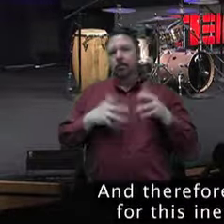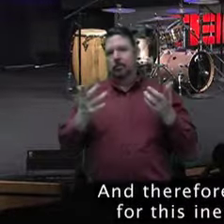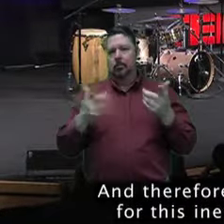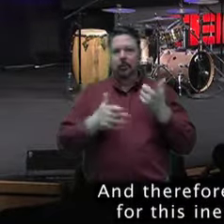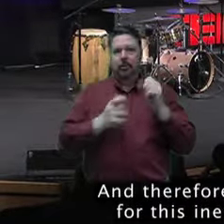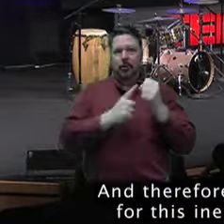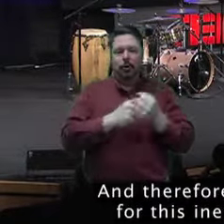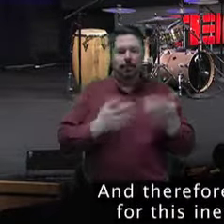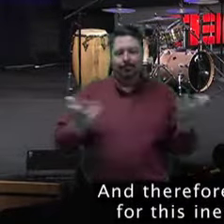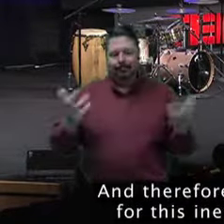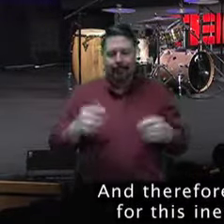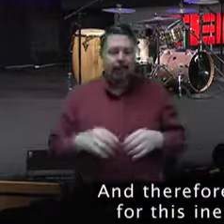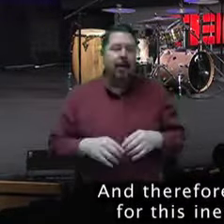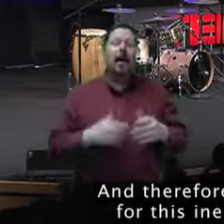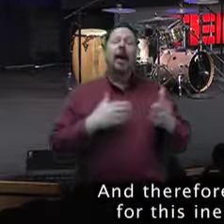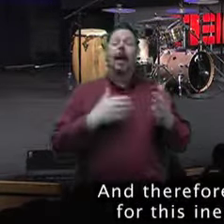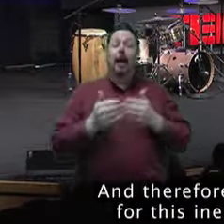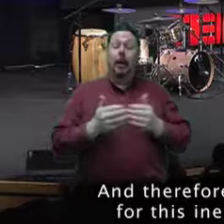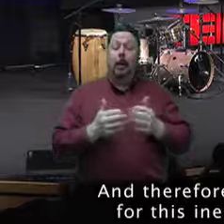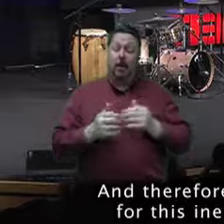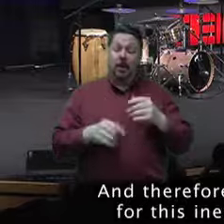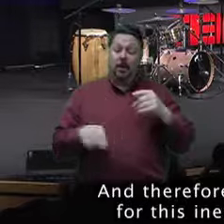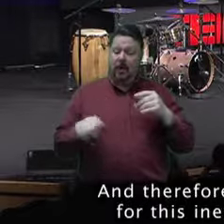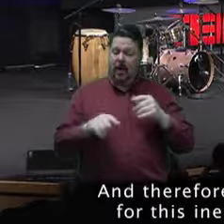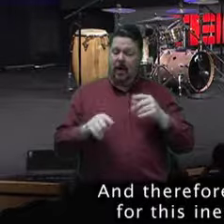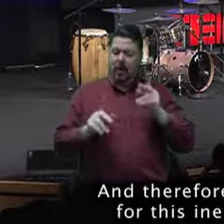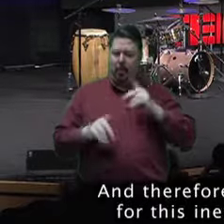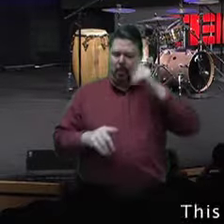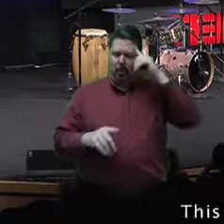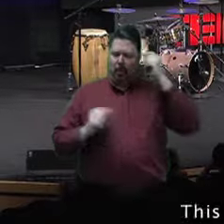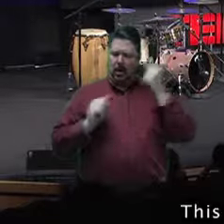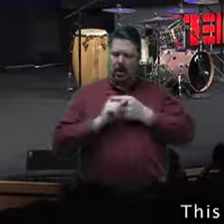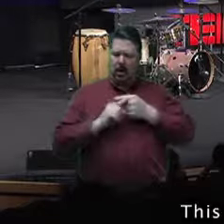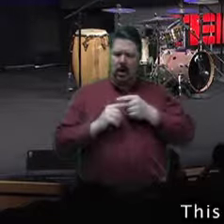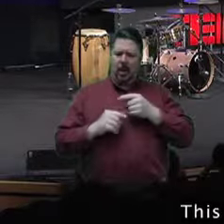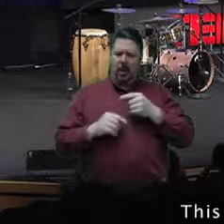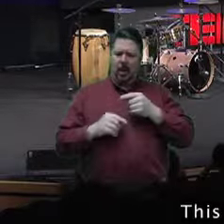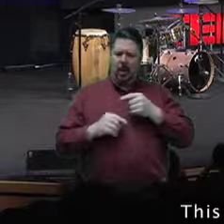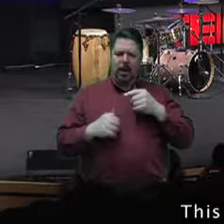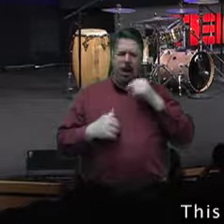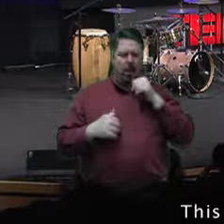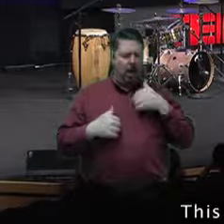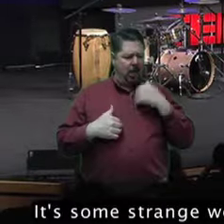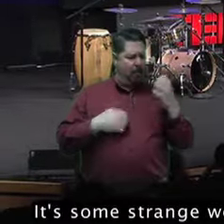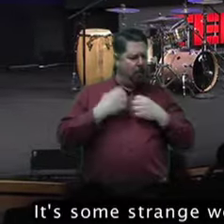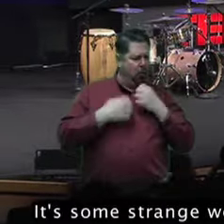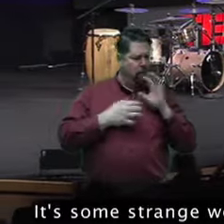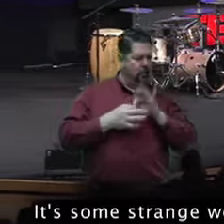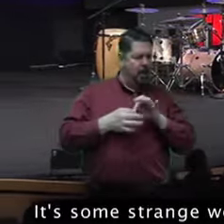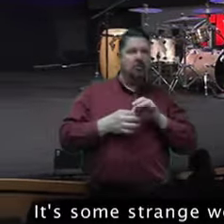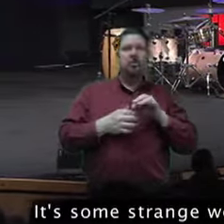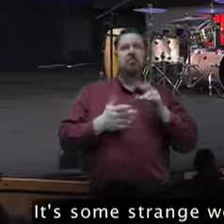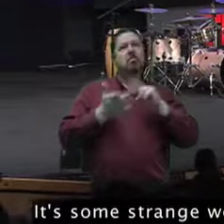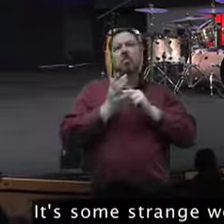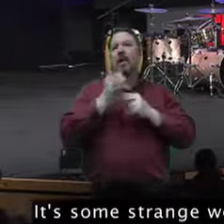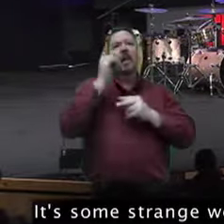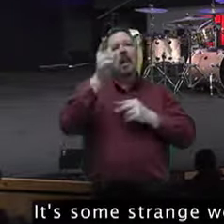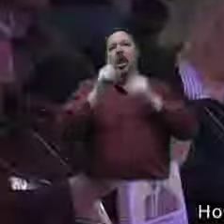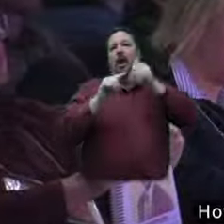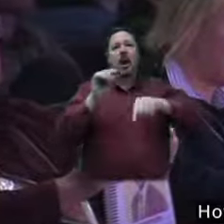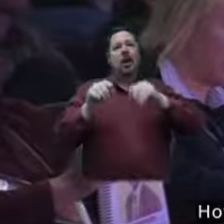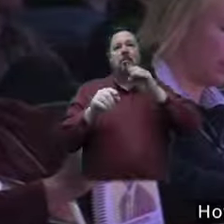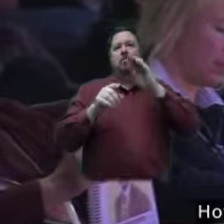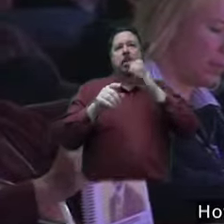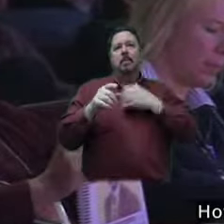And therefore, he says, how do I account for this inexplicable lack of emotions? This can't be my mother. It's some strange woman pretending to be my